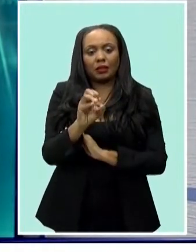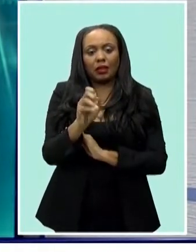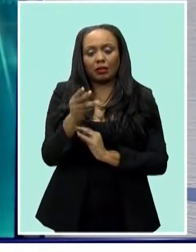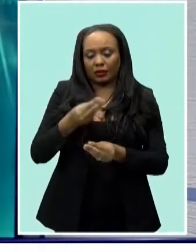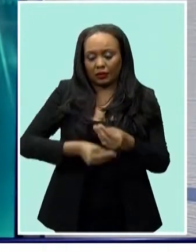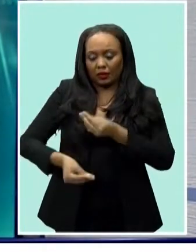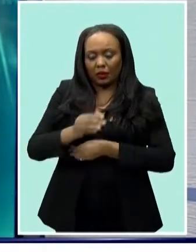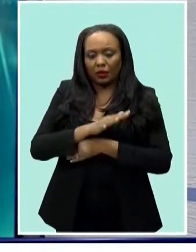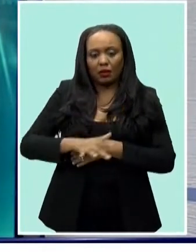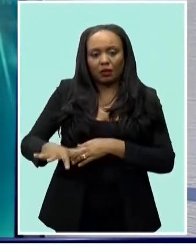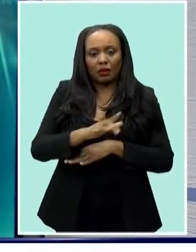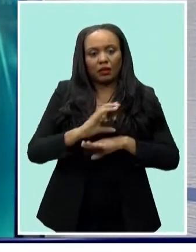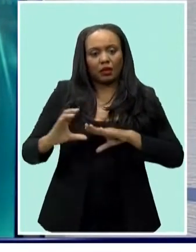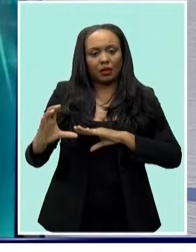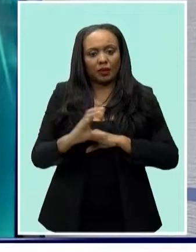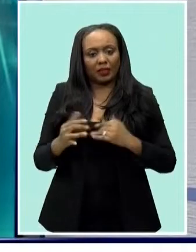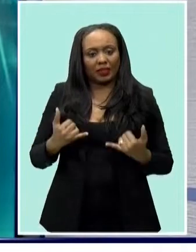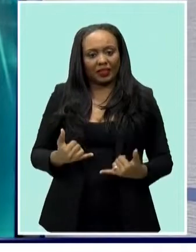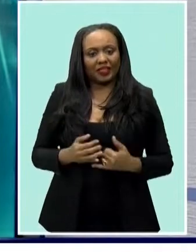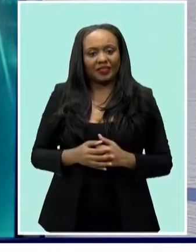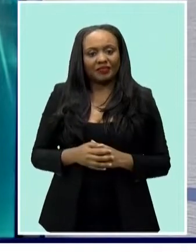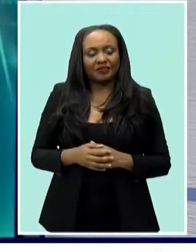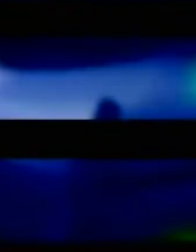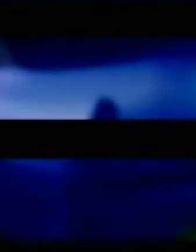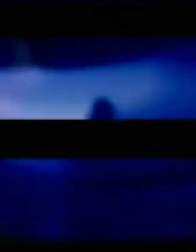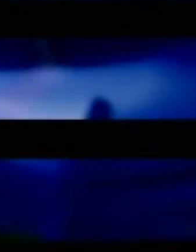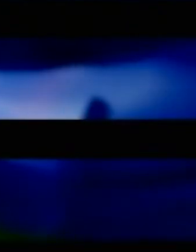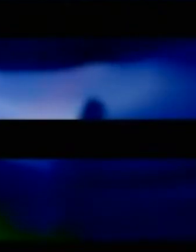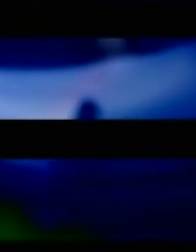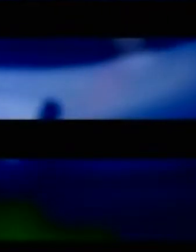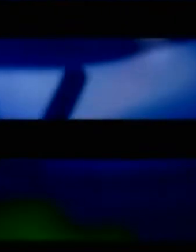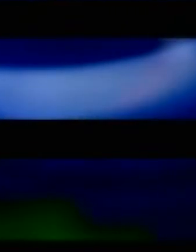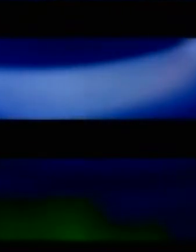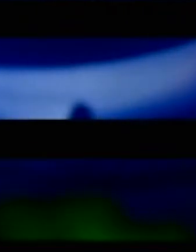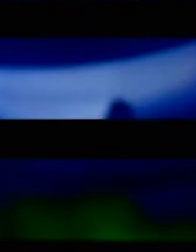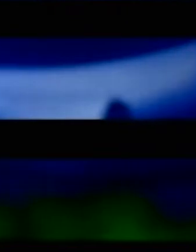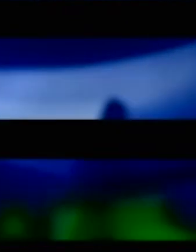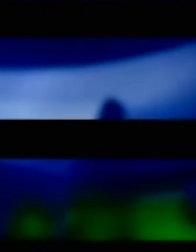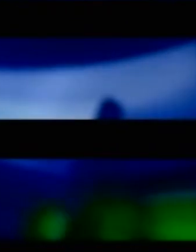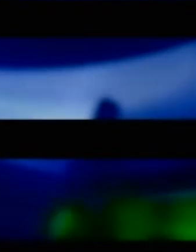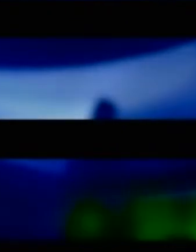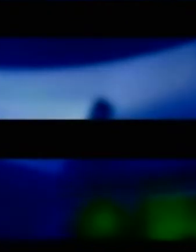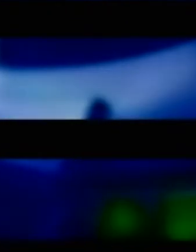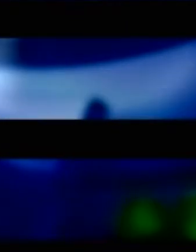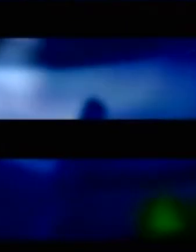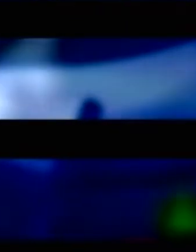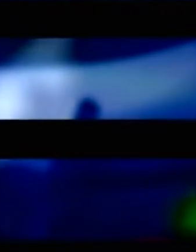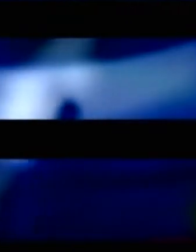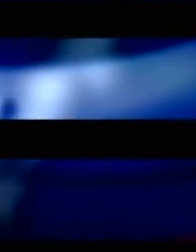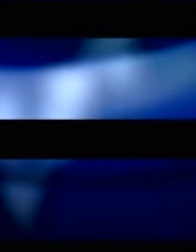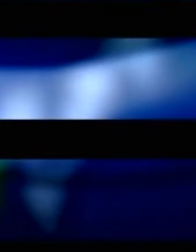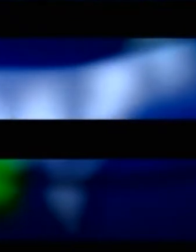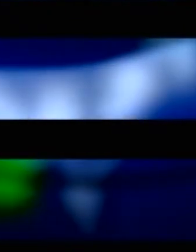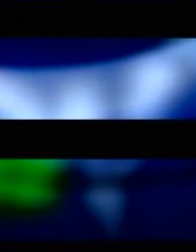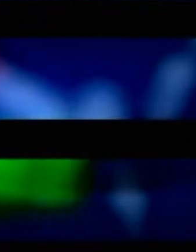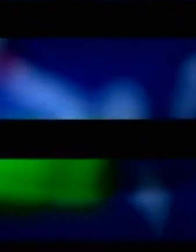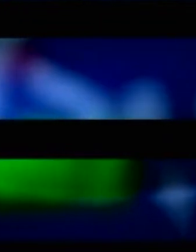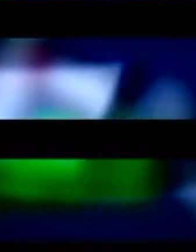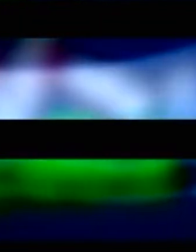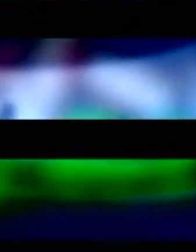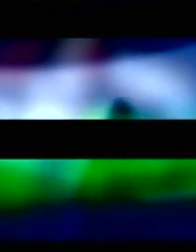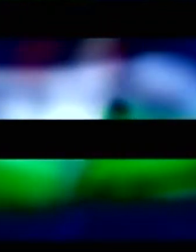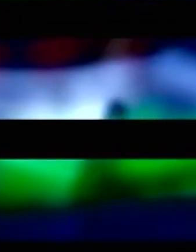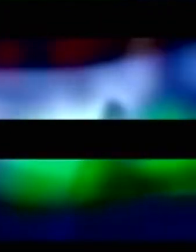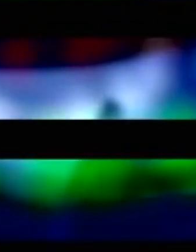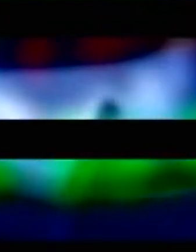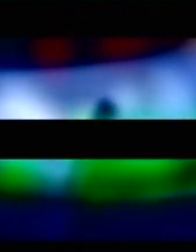exchanges across our region. Get started in Jamaica, where Mayberry Jamaican Equities Limited was the volume